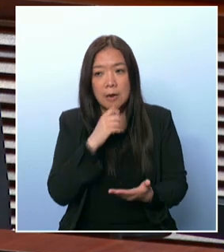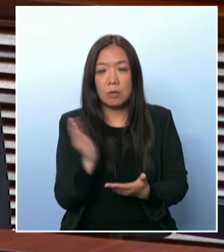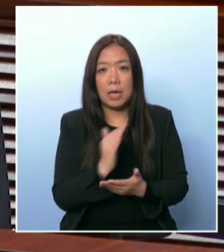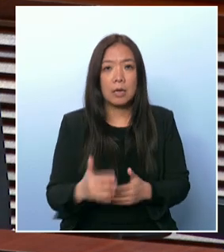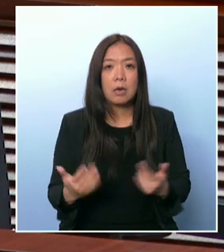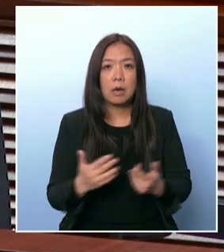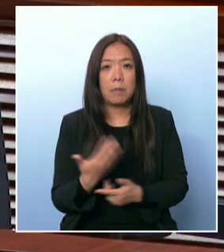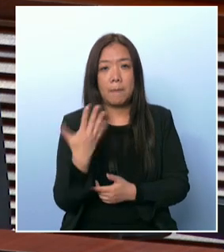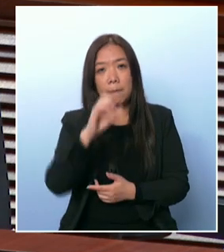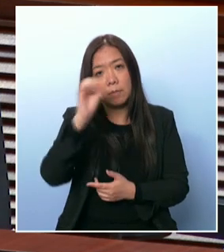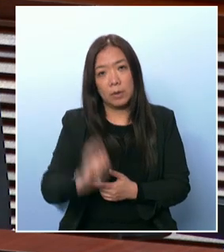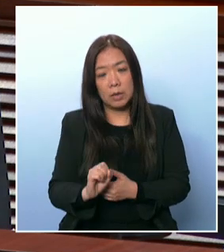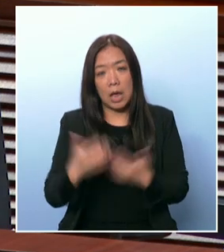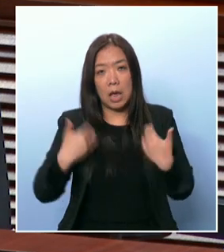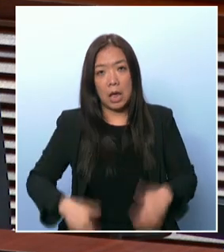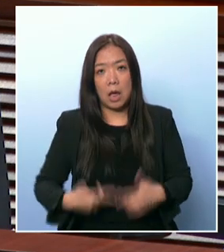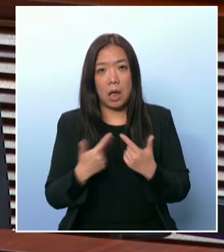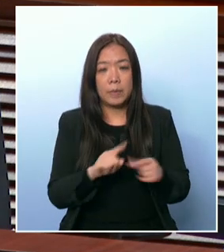paper, there is still